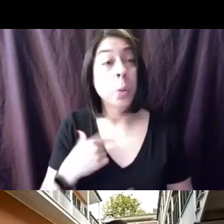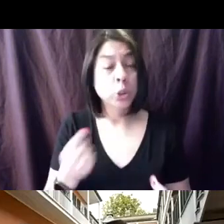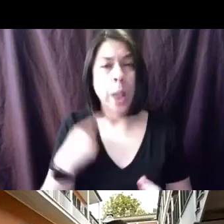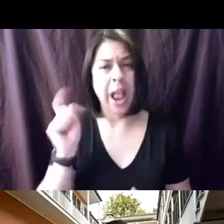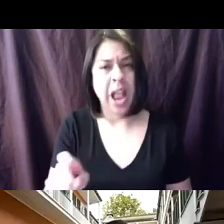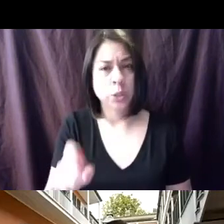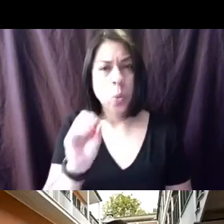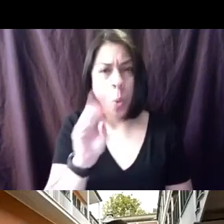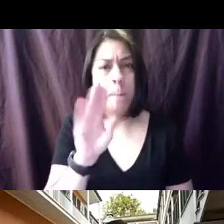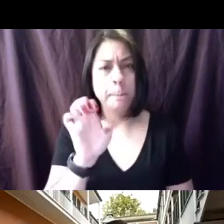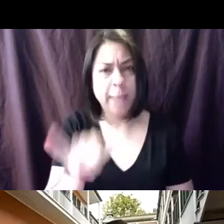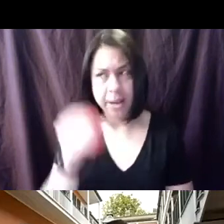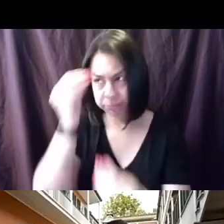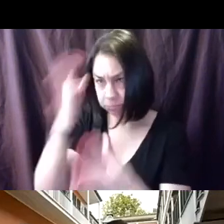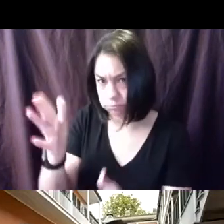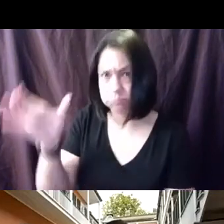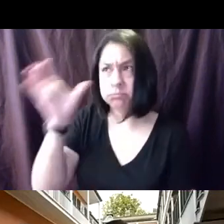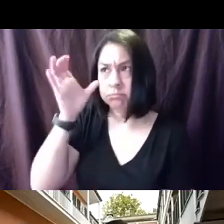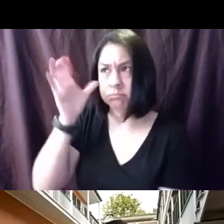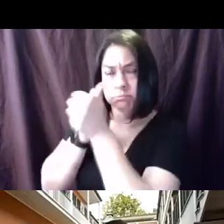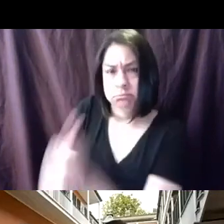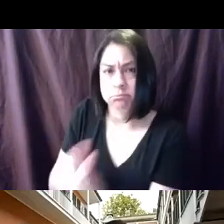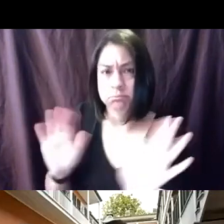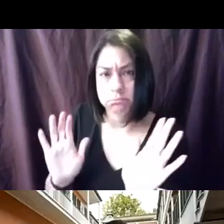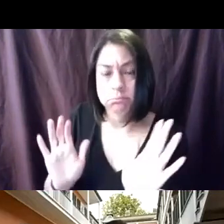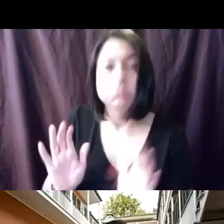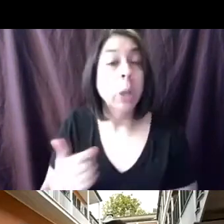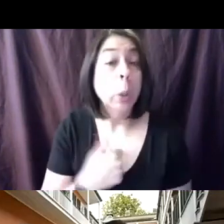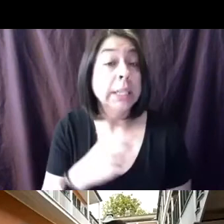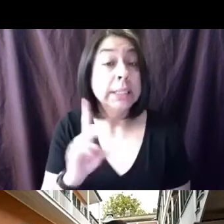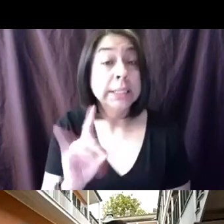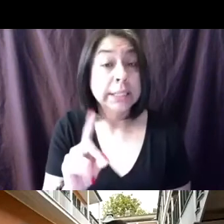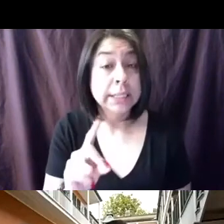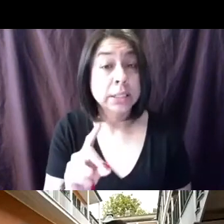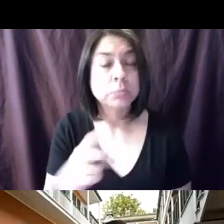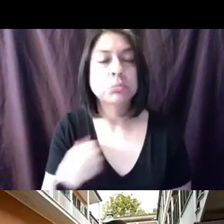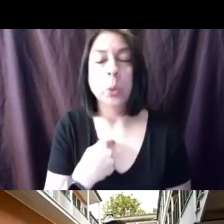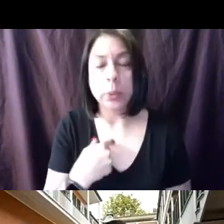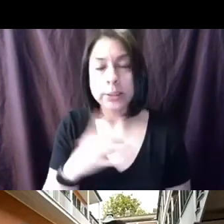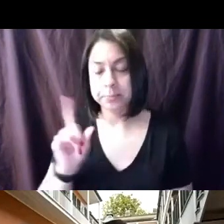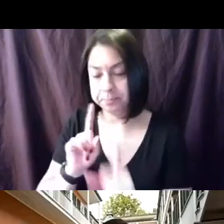We had to listen. And I did. And we left with the marshals.